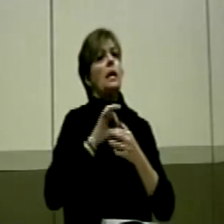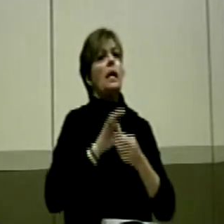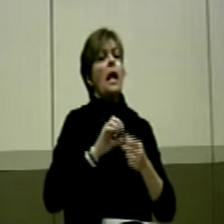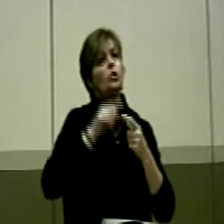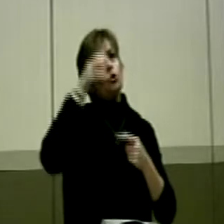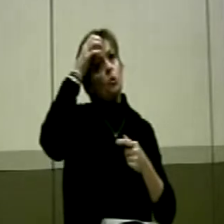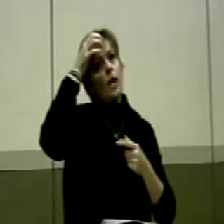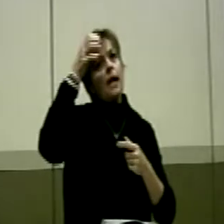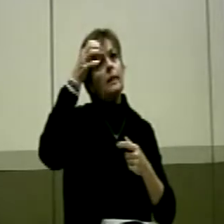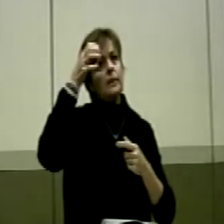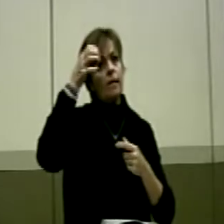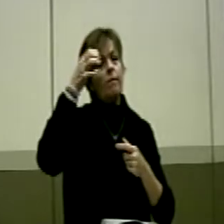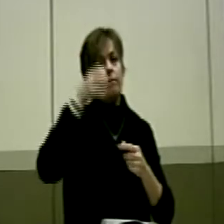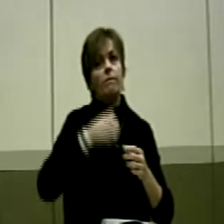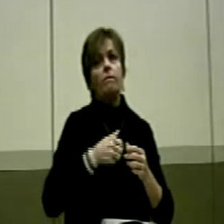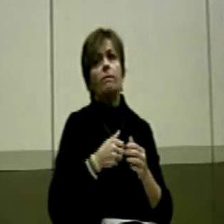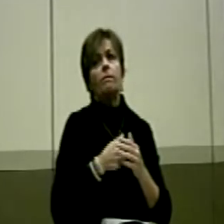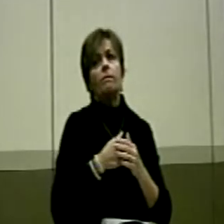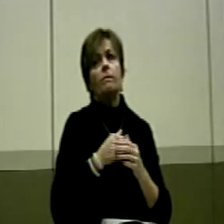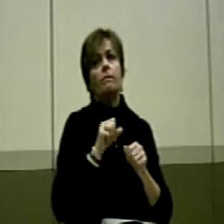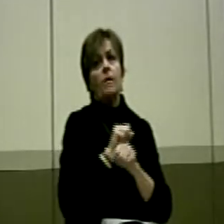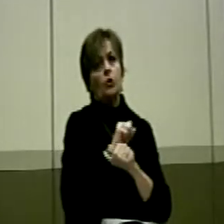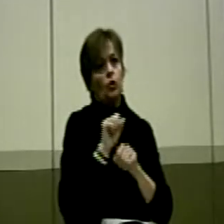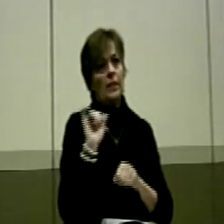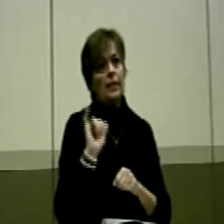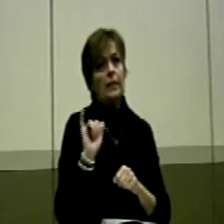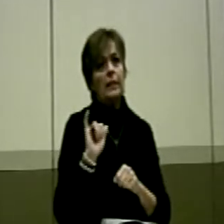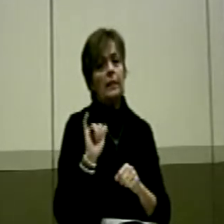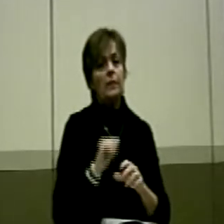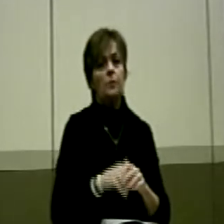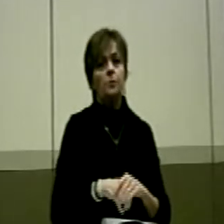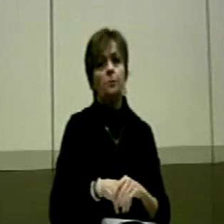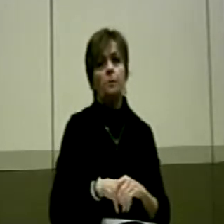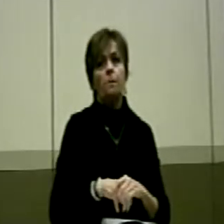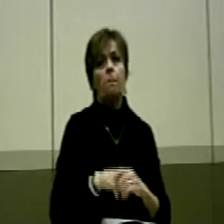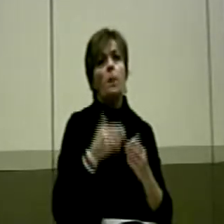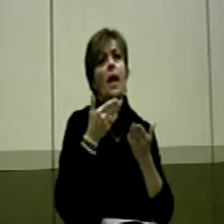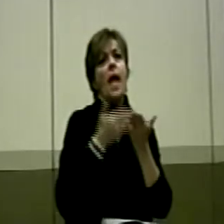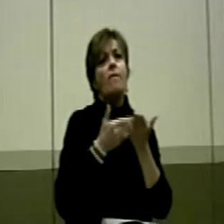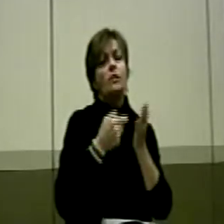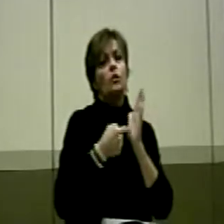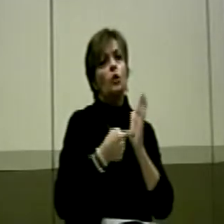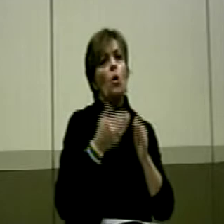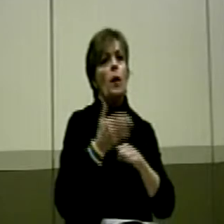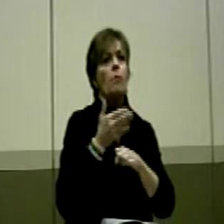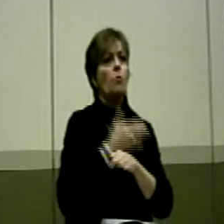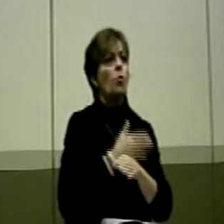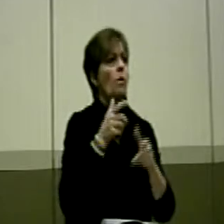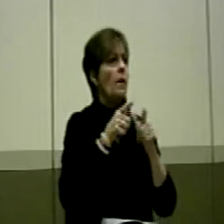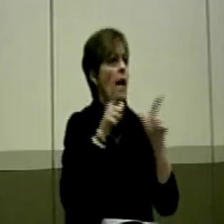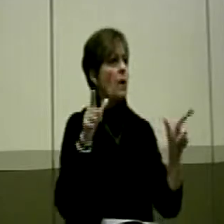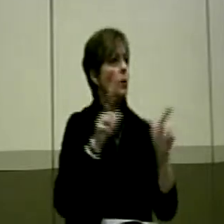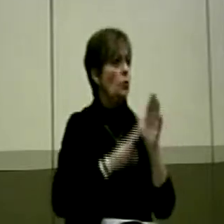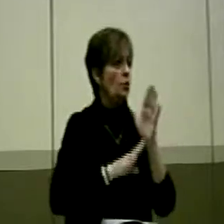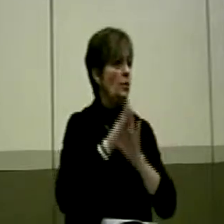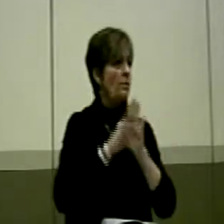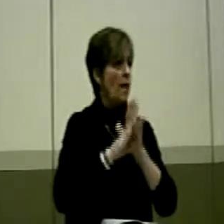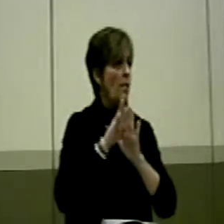functioning as well. Evidence to show it improved language development. Okay.